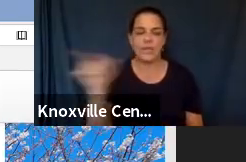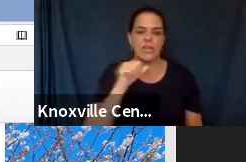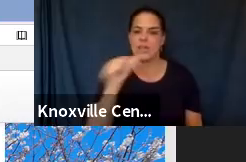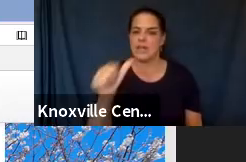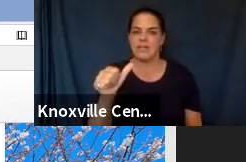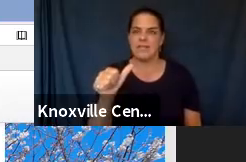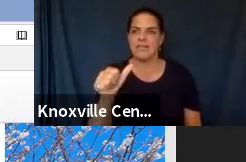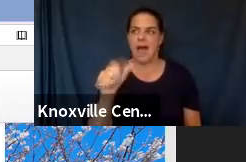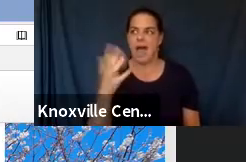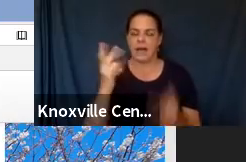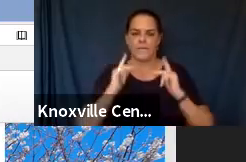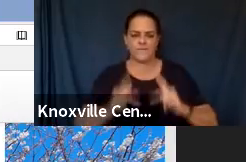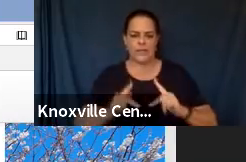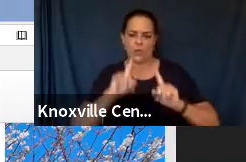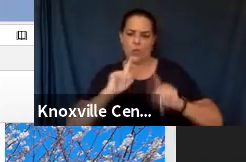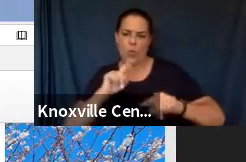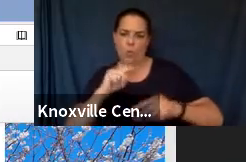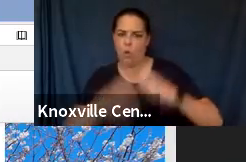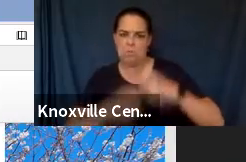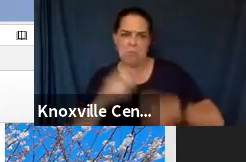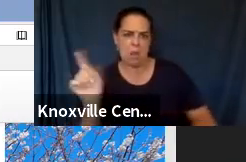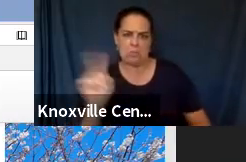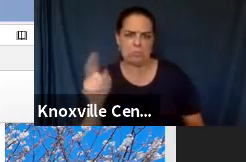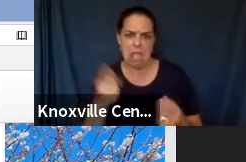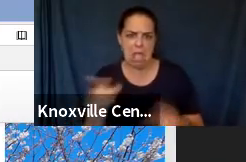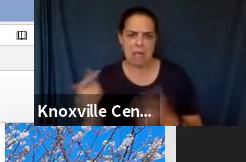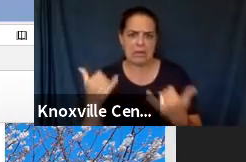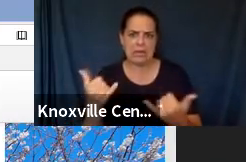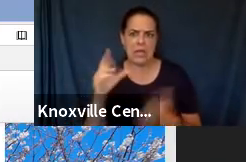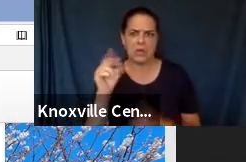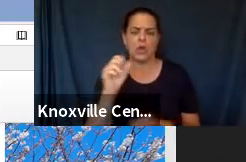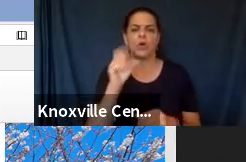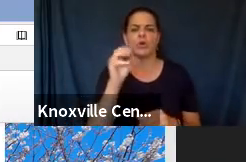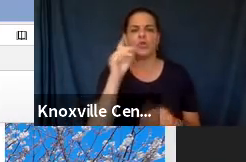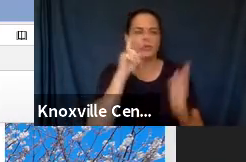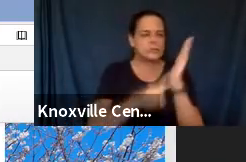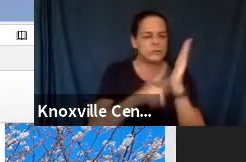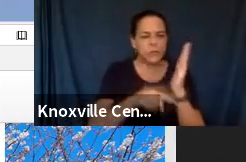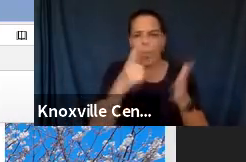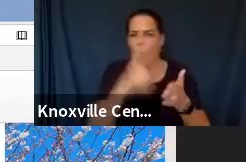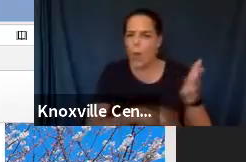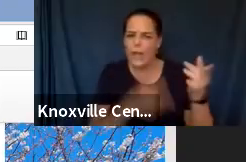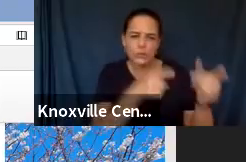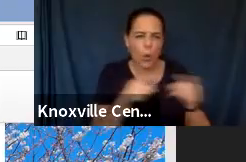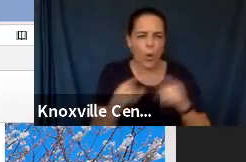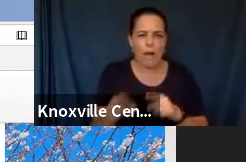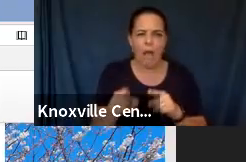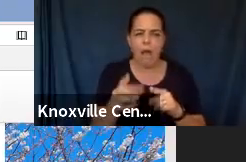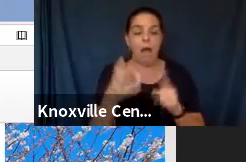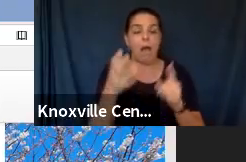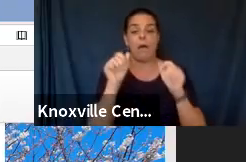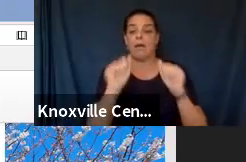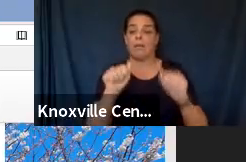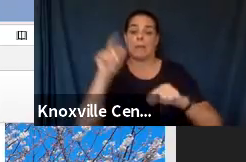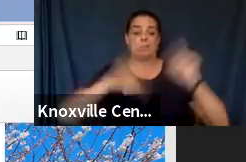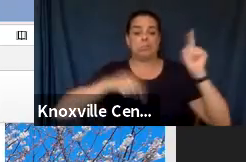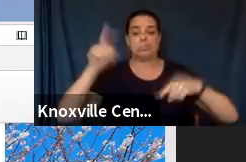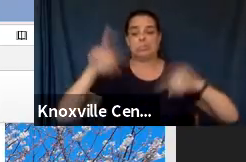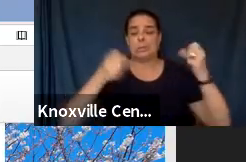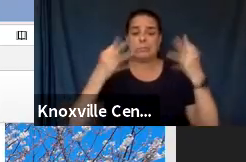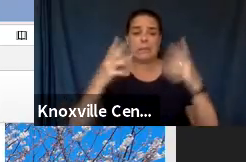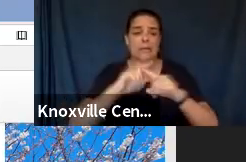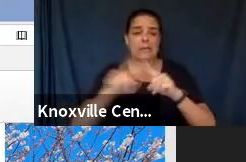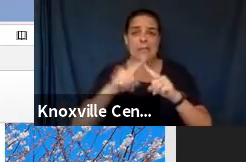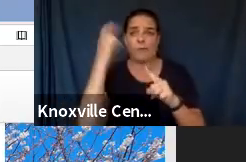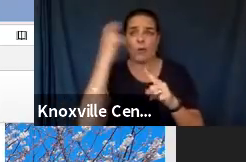physical like reporting problem or anything like that that's happening right now. So kind of looking into what it is, there's could be a myriad of reasons that testing's down a